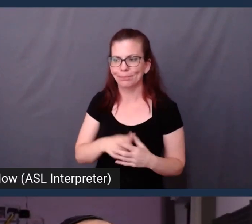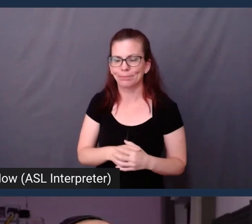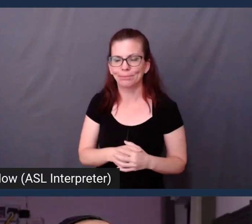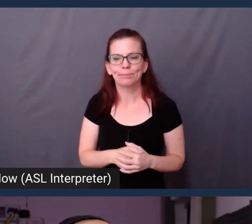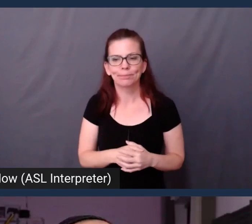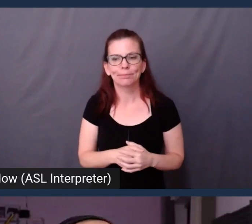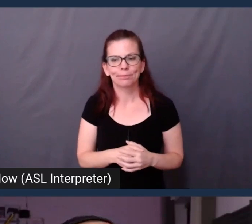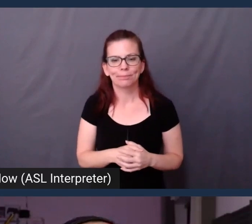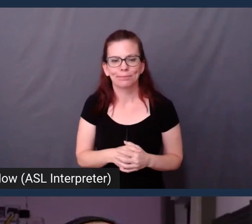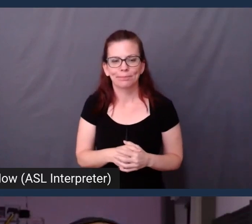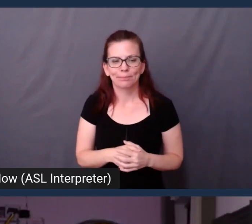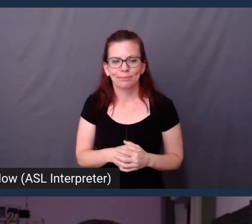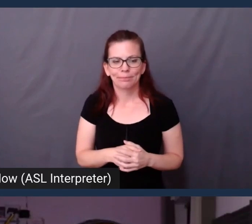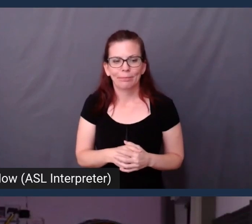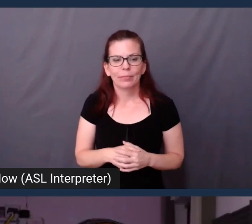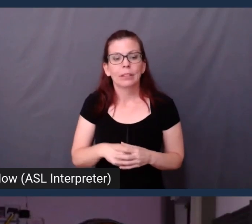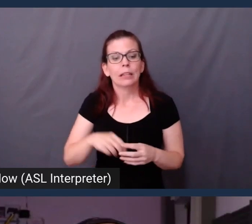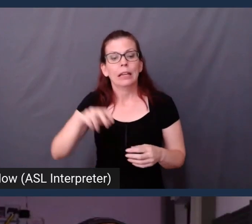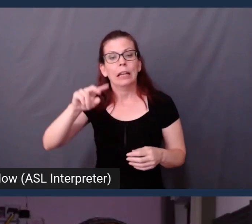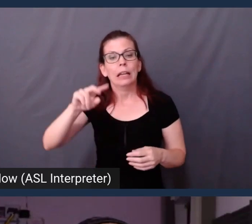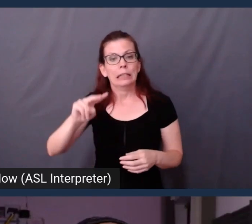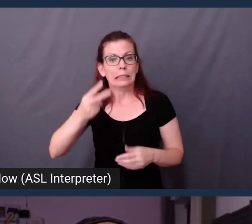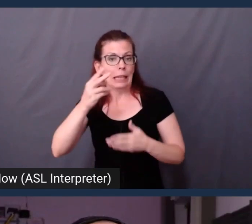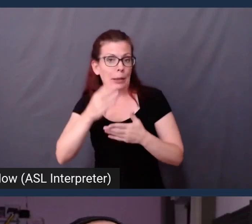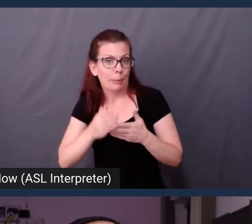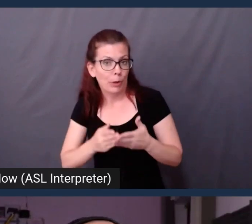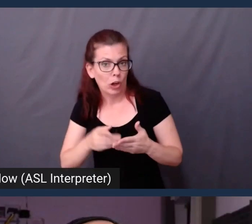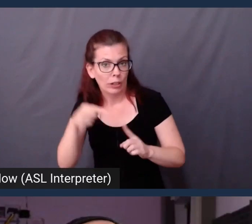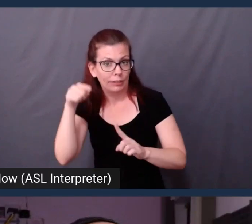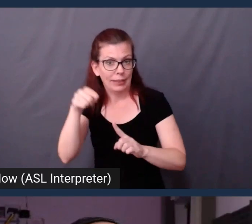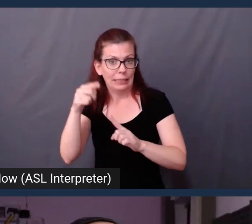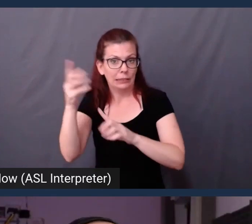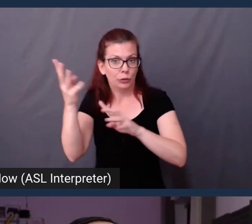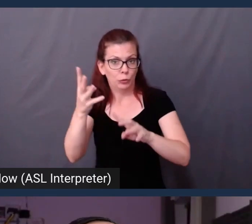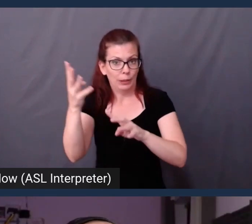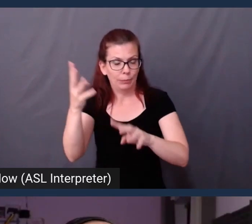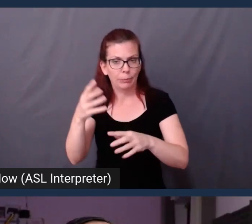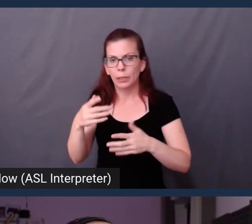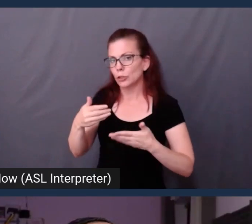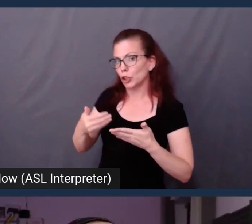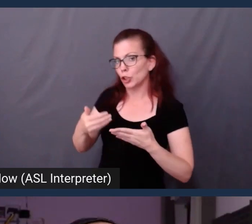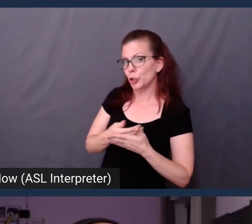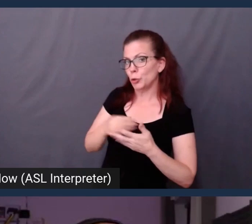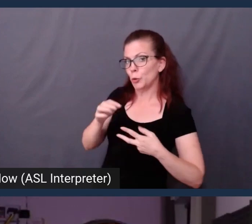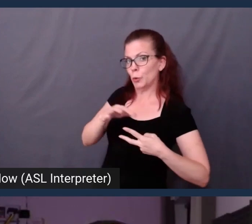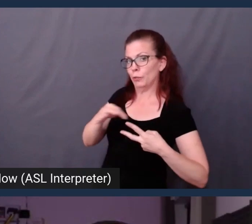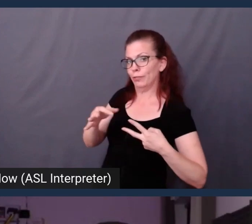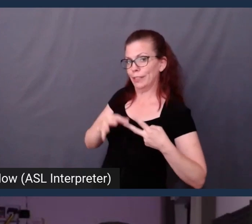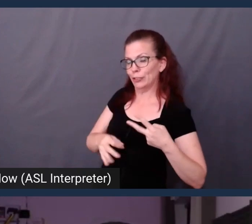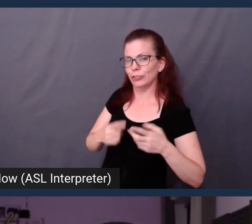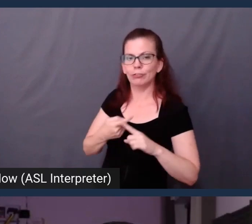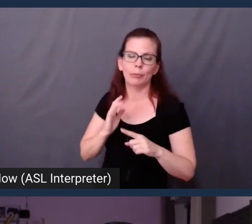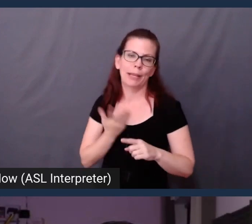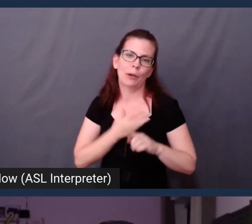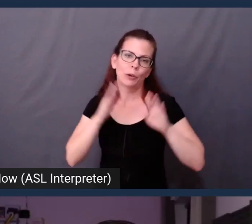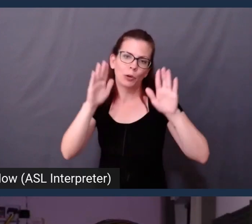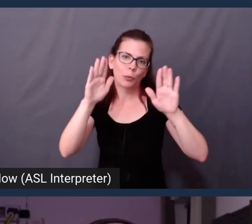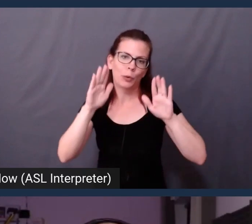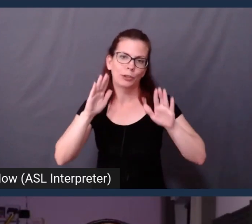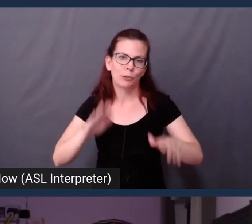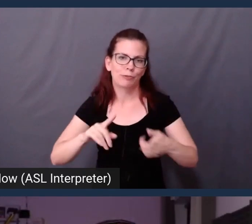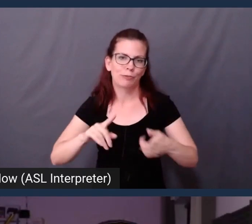So the second part of this live stream is about a new feature coming from our wonderful friends at